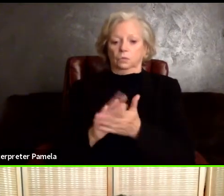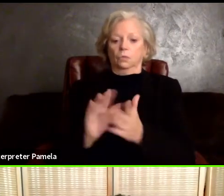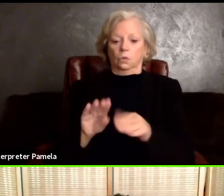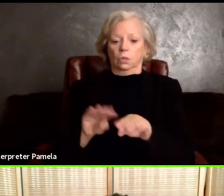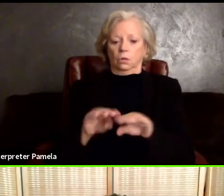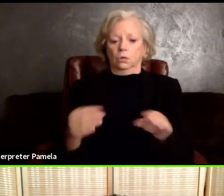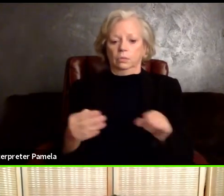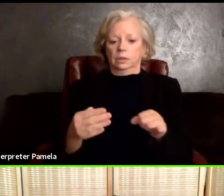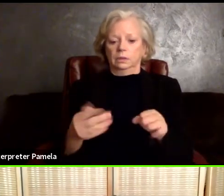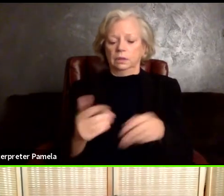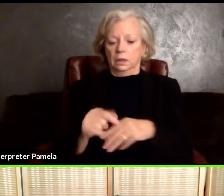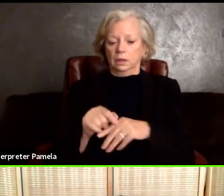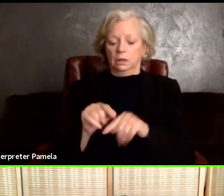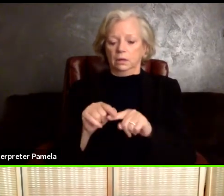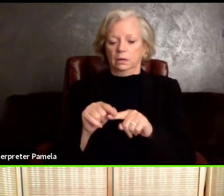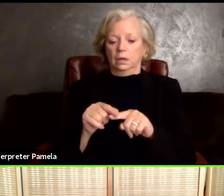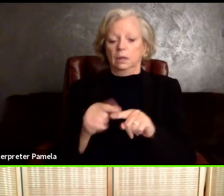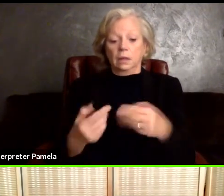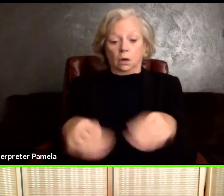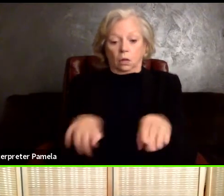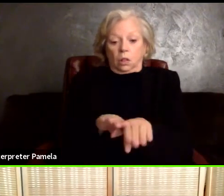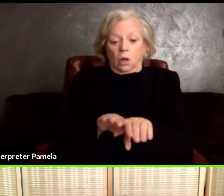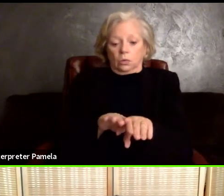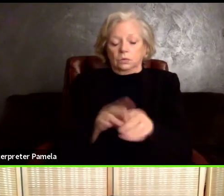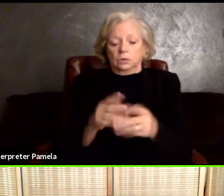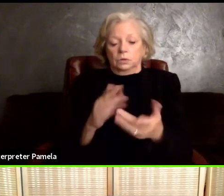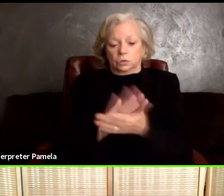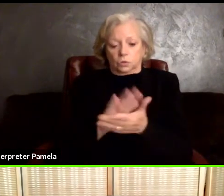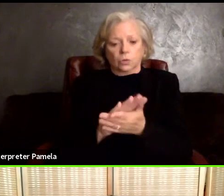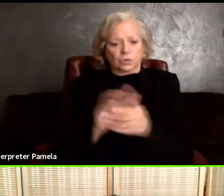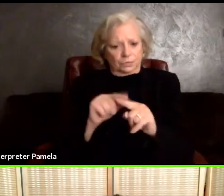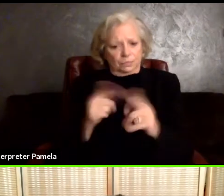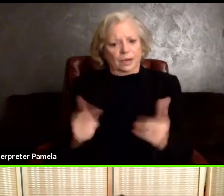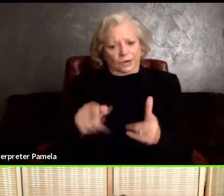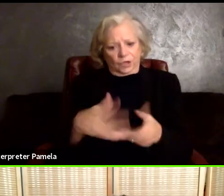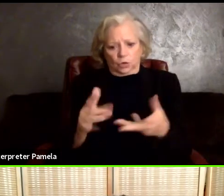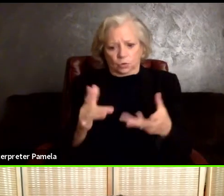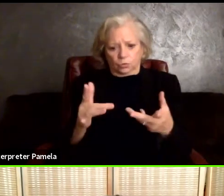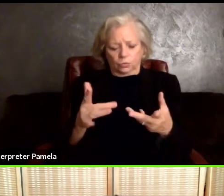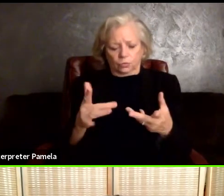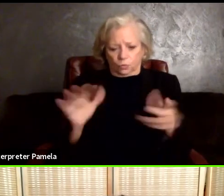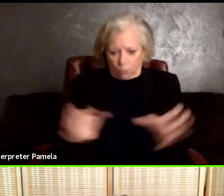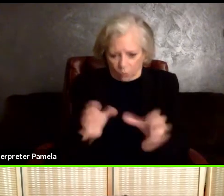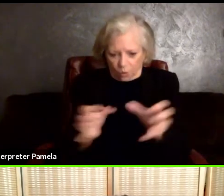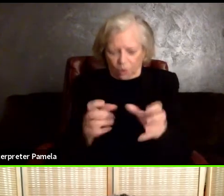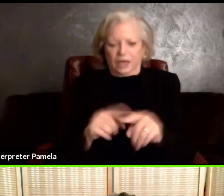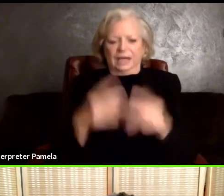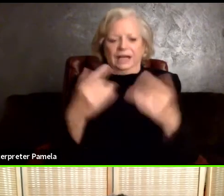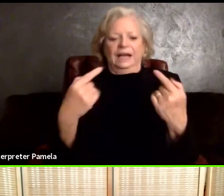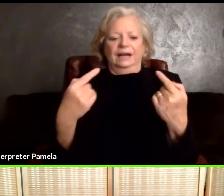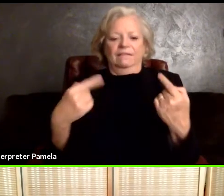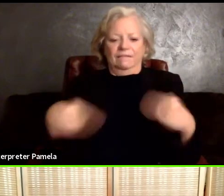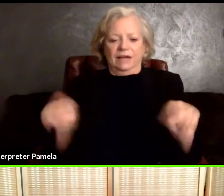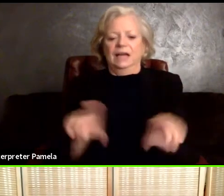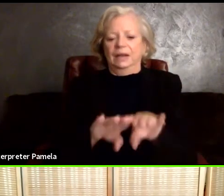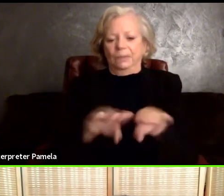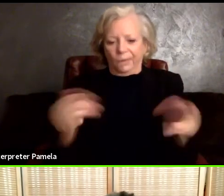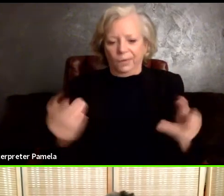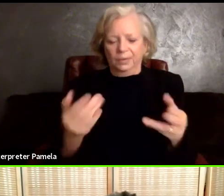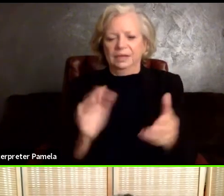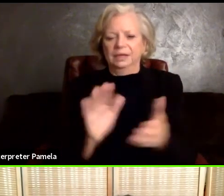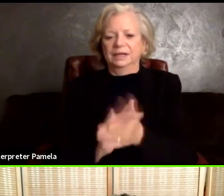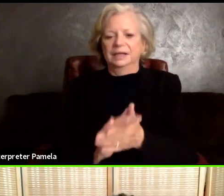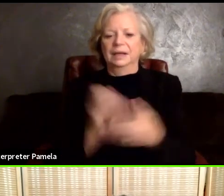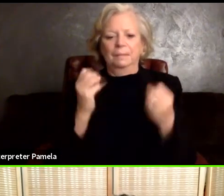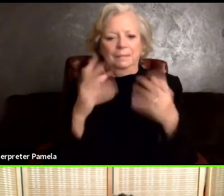closed for this moment. And so thank you, thank you, thank you. I know a lot of parents in my neighborhood are, thank you,